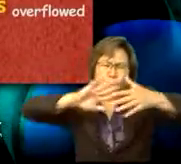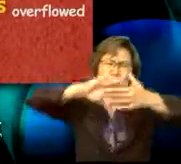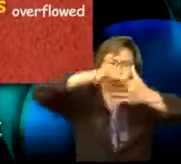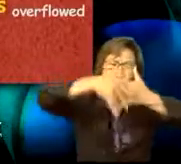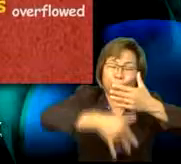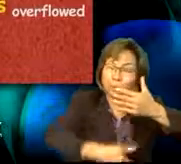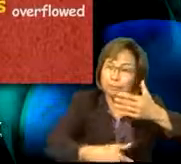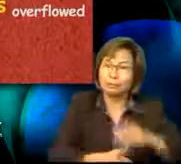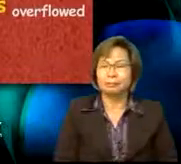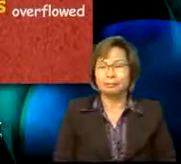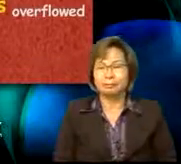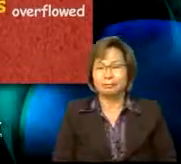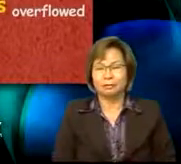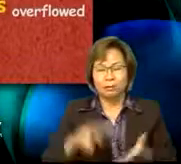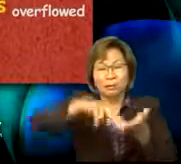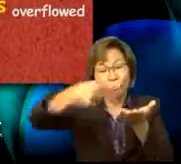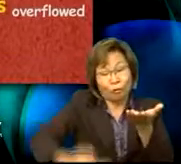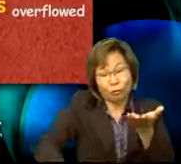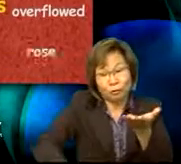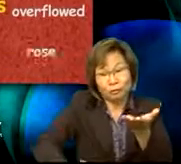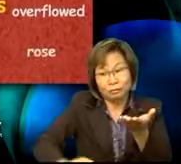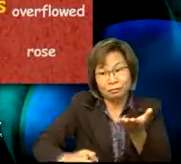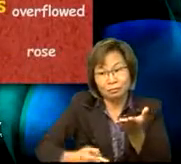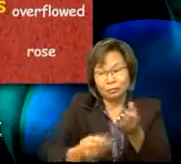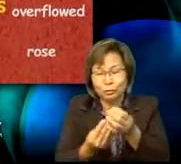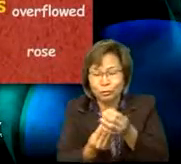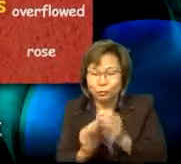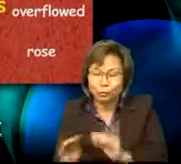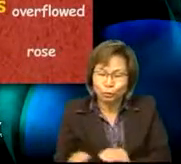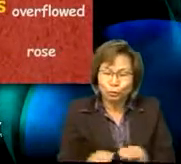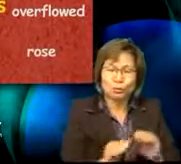overflowed, fell, rose.